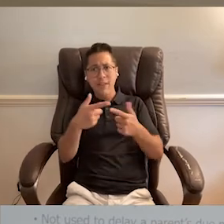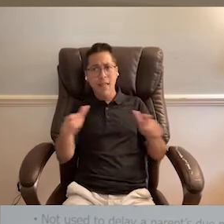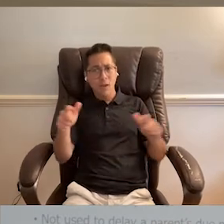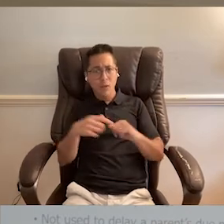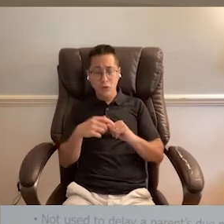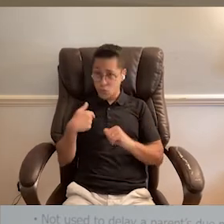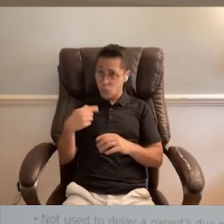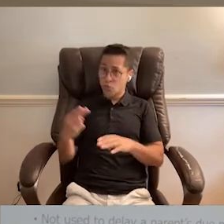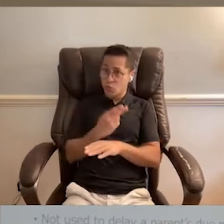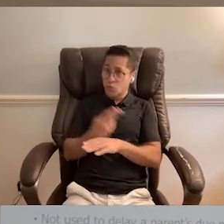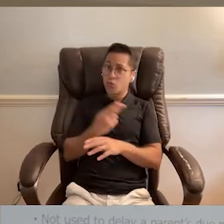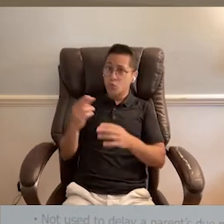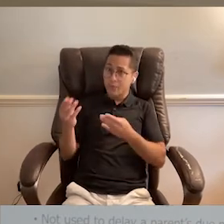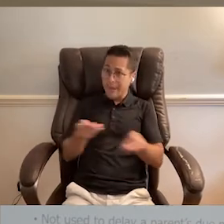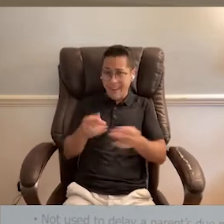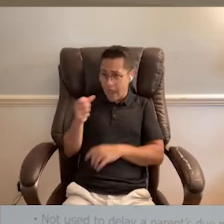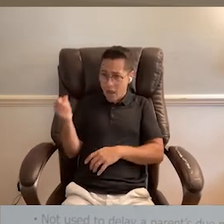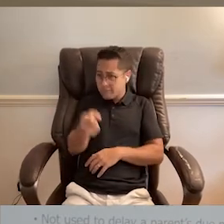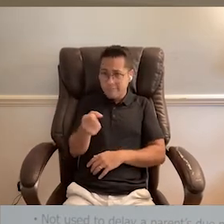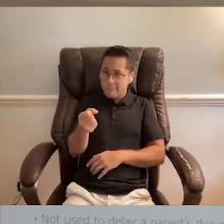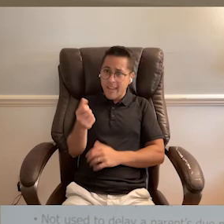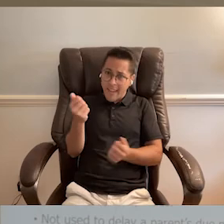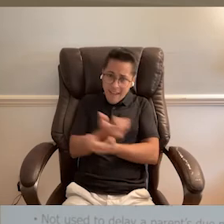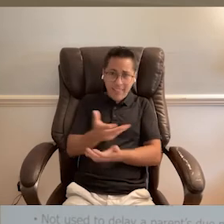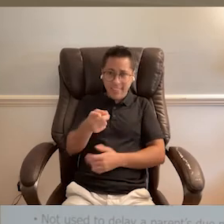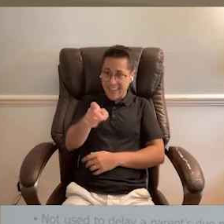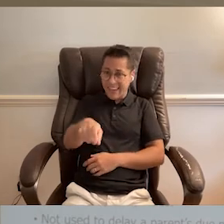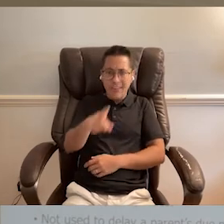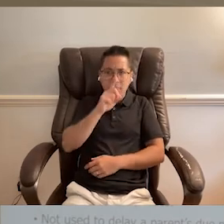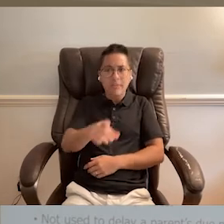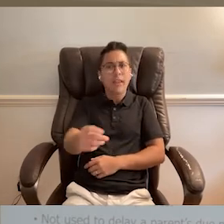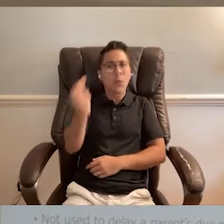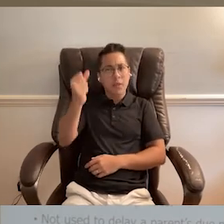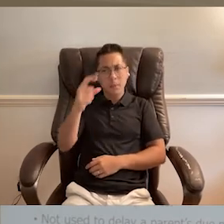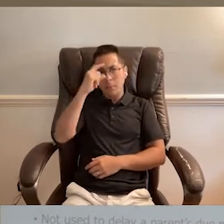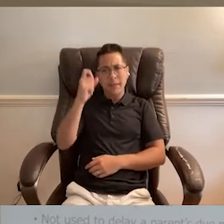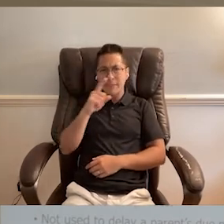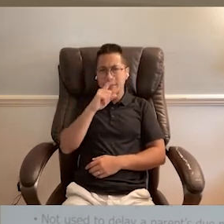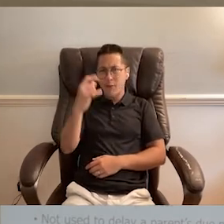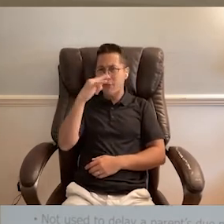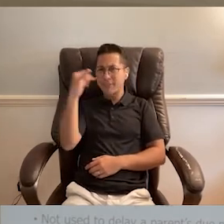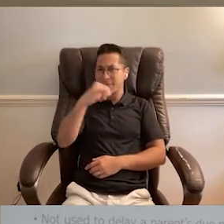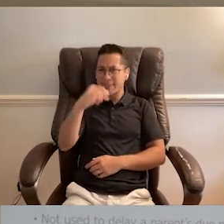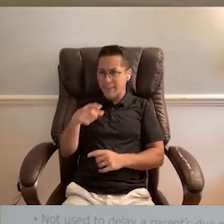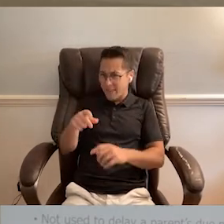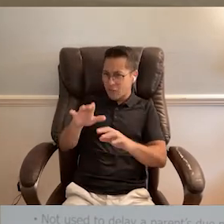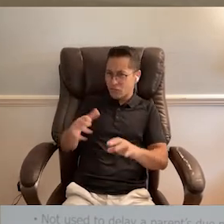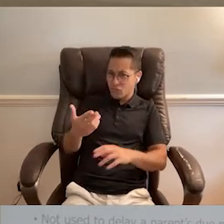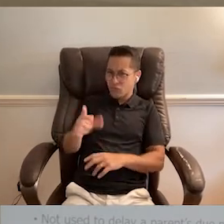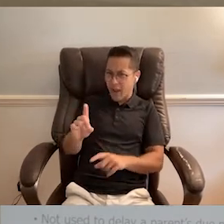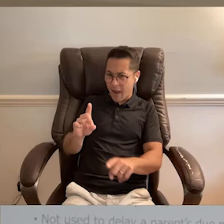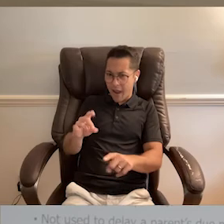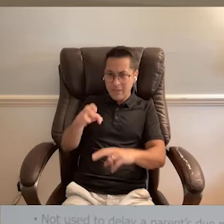them everything they needed very quickly, because it was so ridiculous to have a child sitting in class who couldn't hear the teacher and